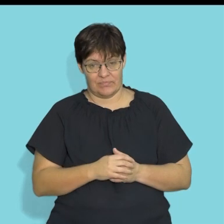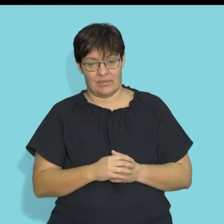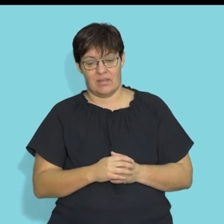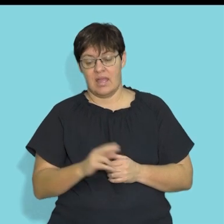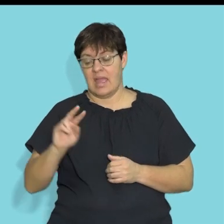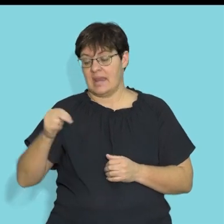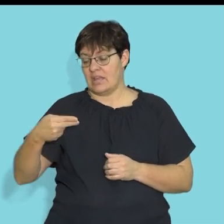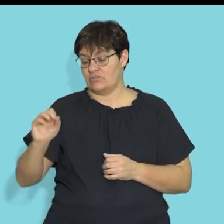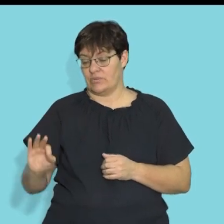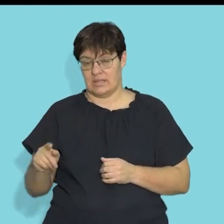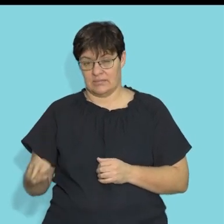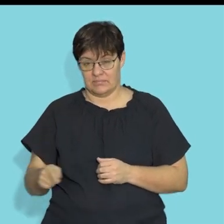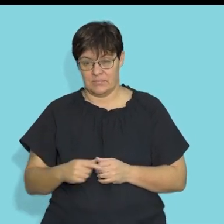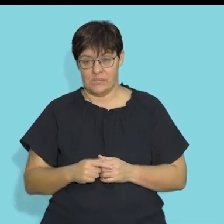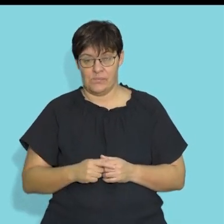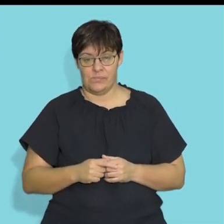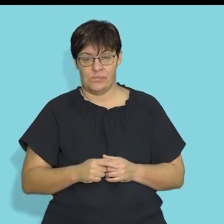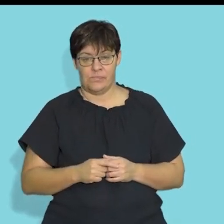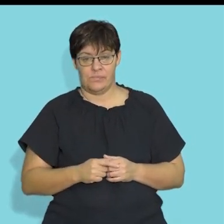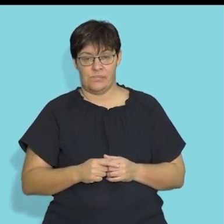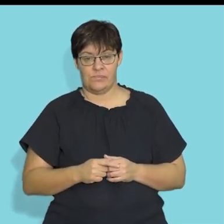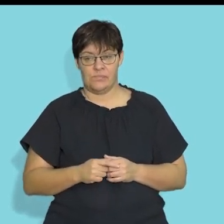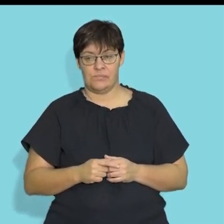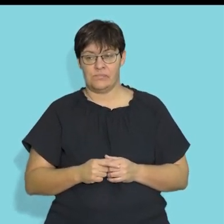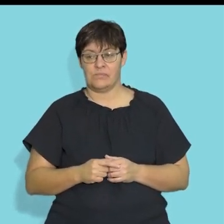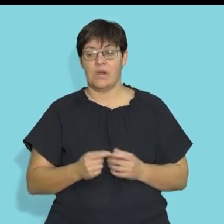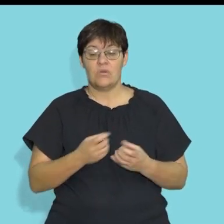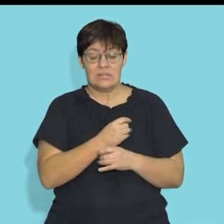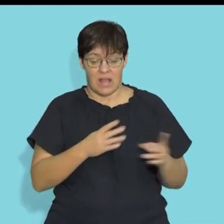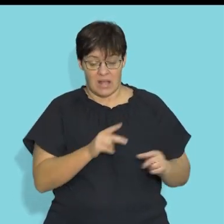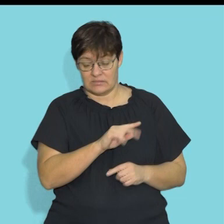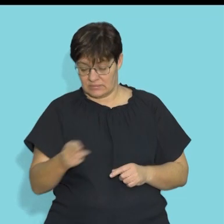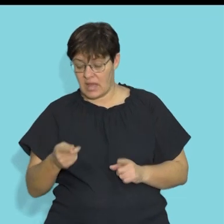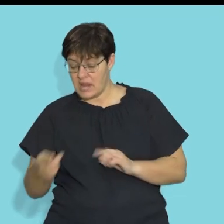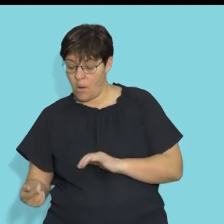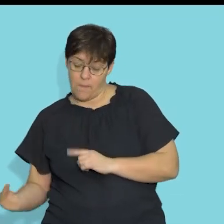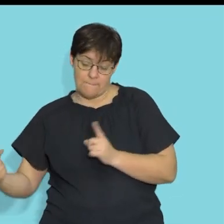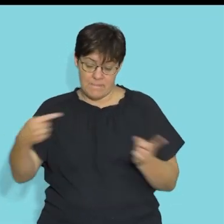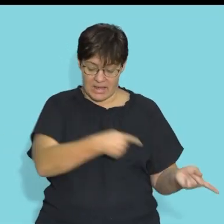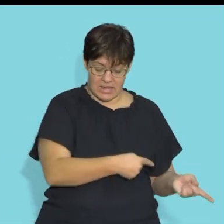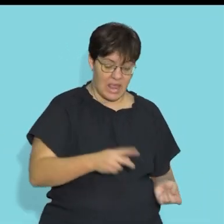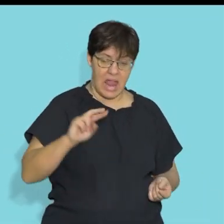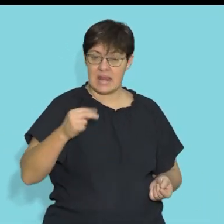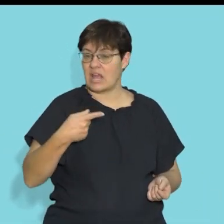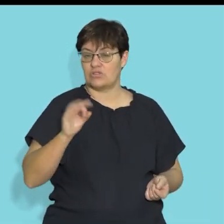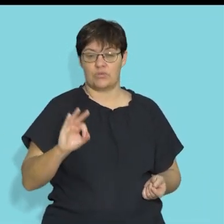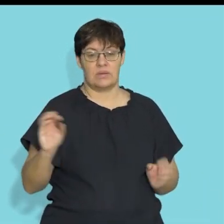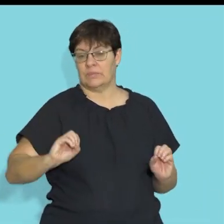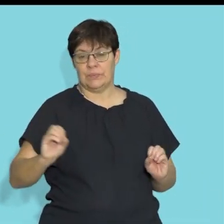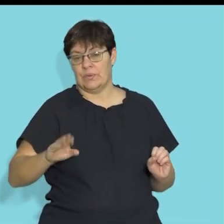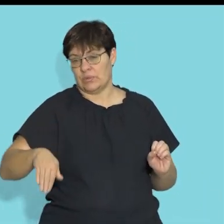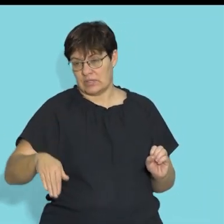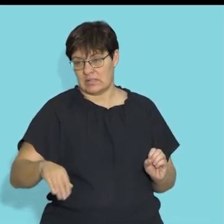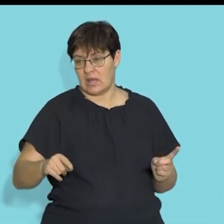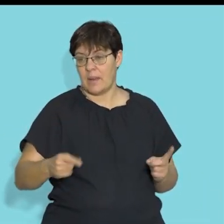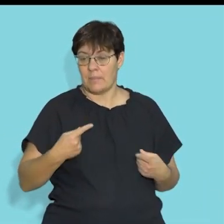our ammonia. At the beginning for the reverse reaction, there was no ammonia, but